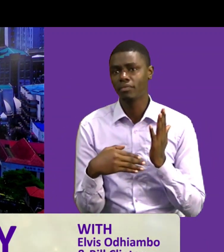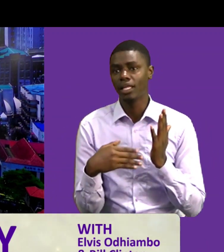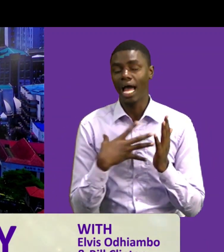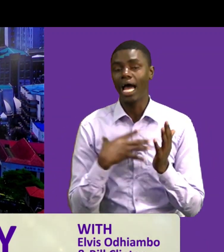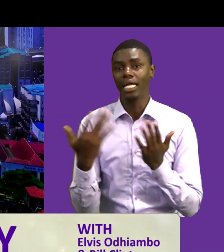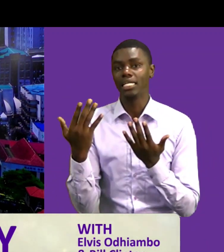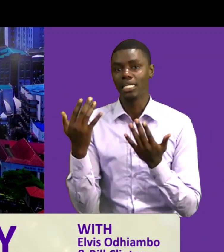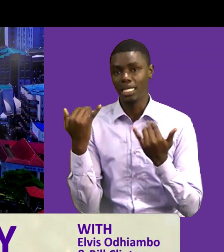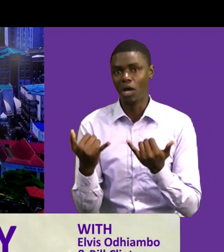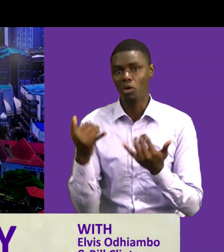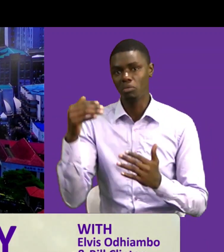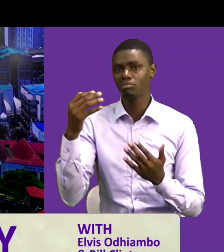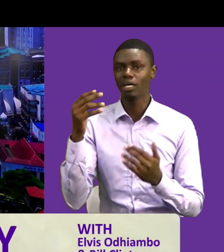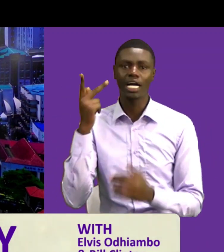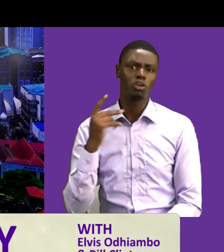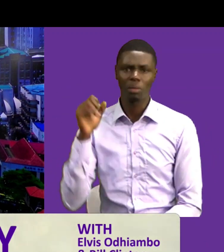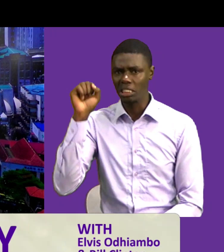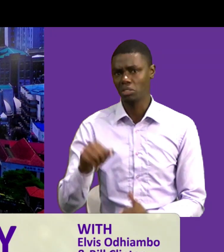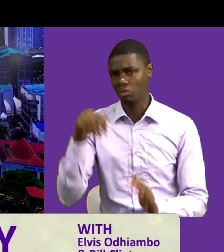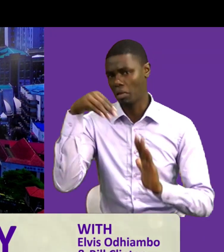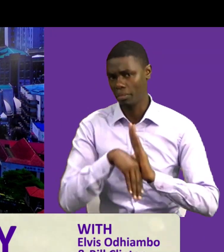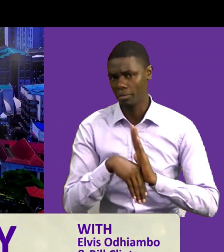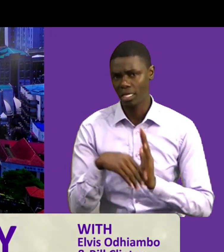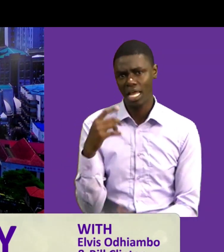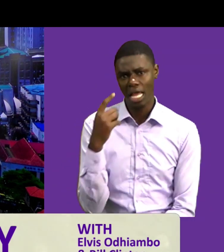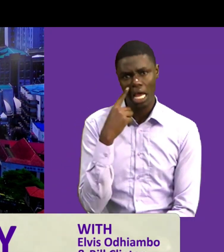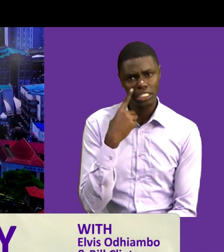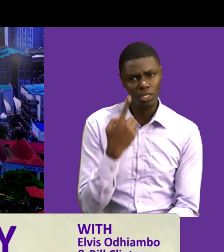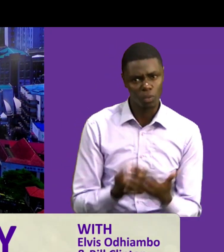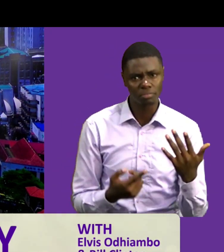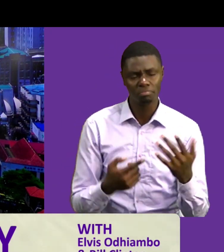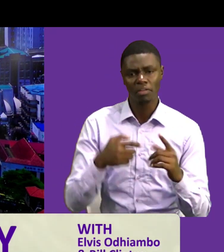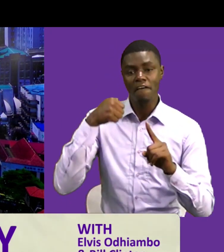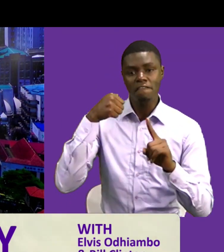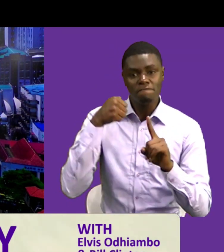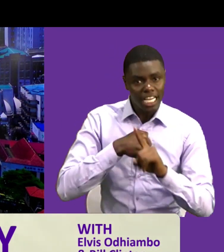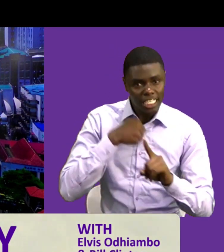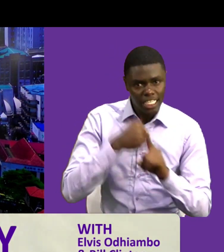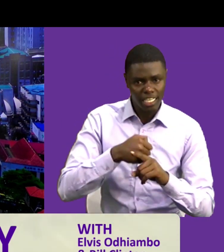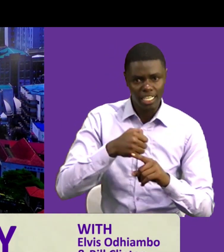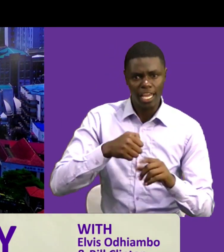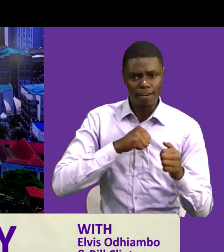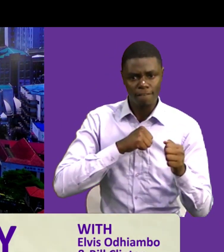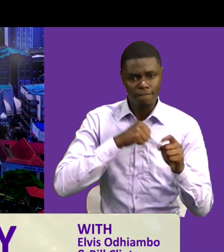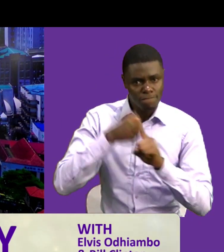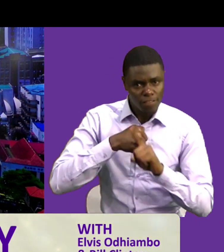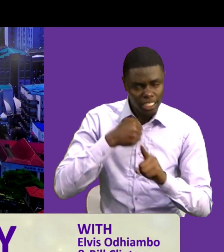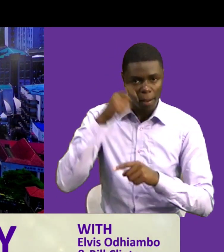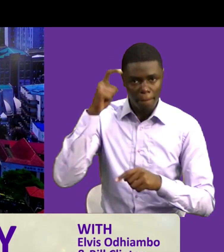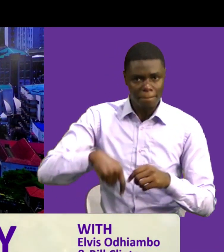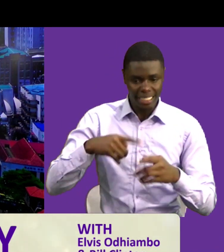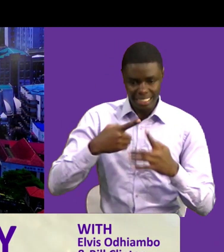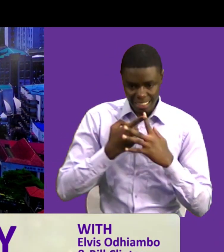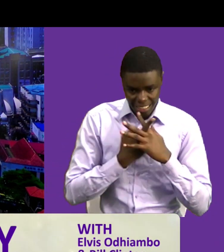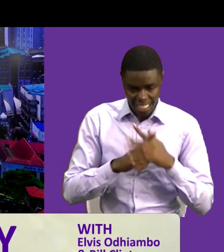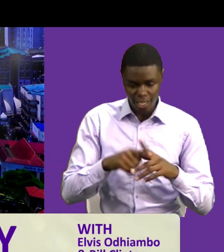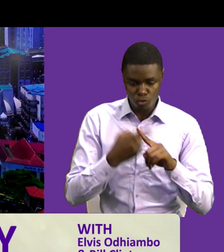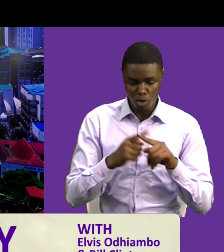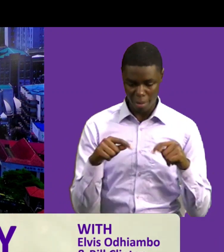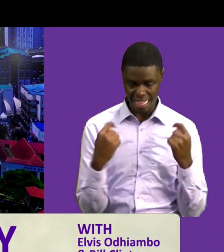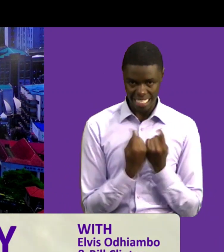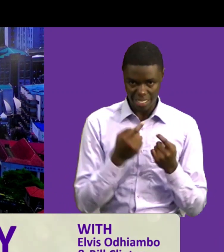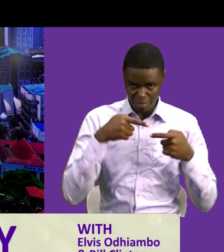are coming down. So I see fighting should start from the team itself, the